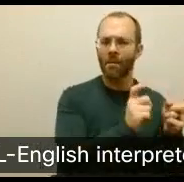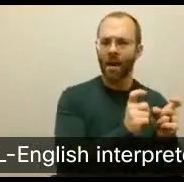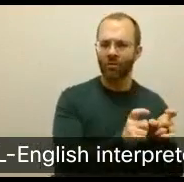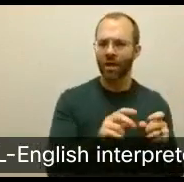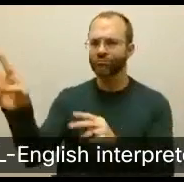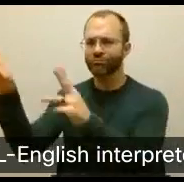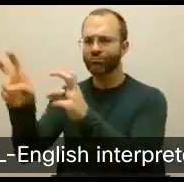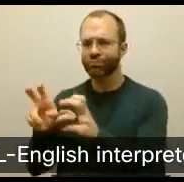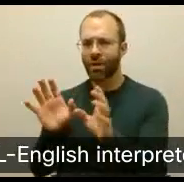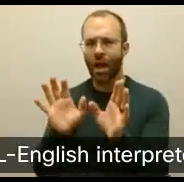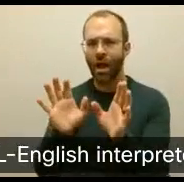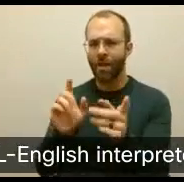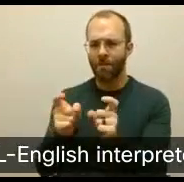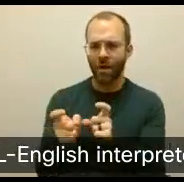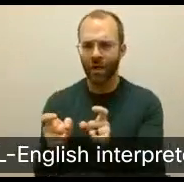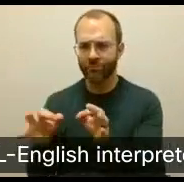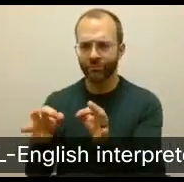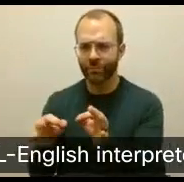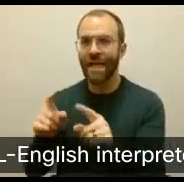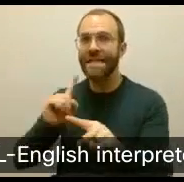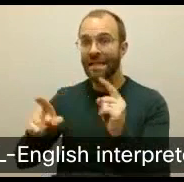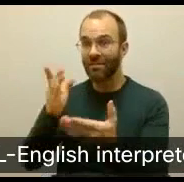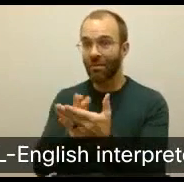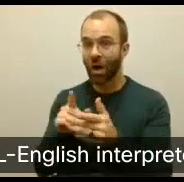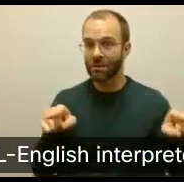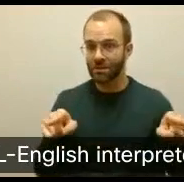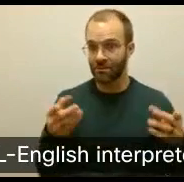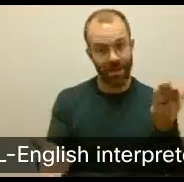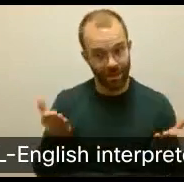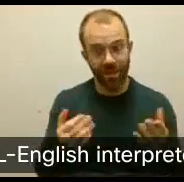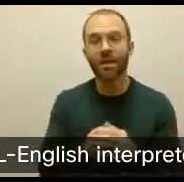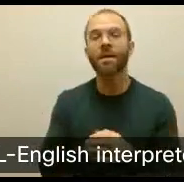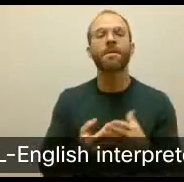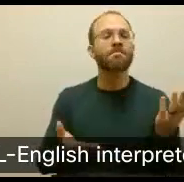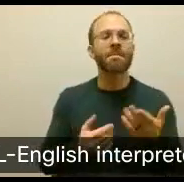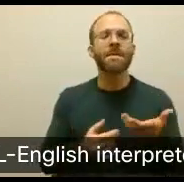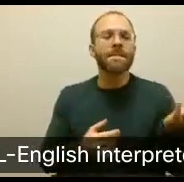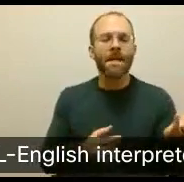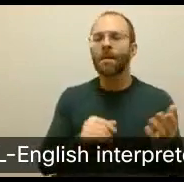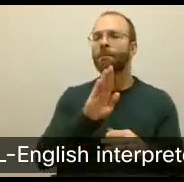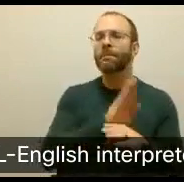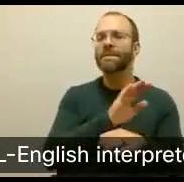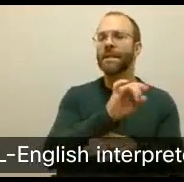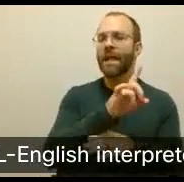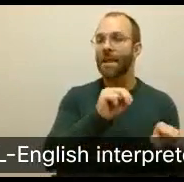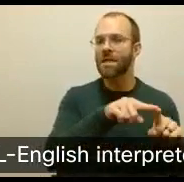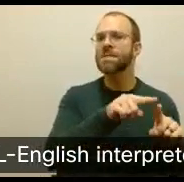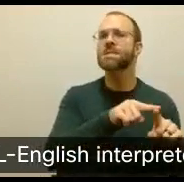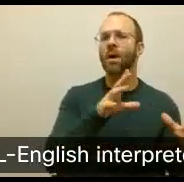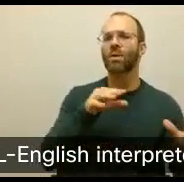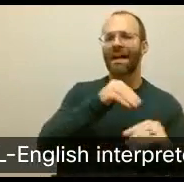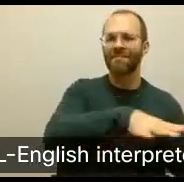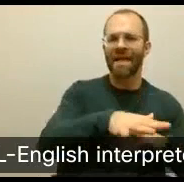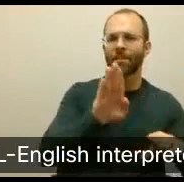information, different chunks of information. Perhaps the business admin student will be thinking more about how the election will impact business owners